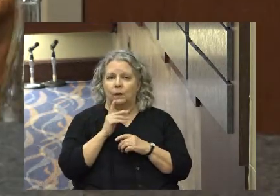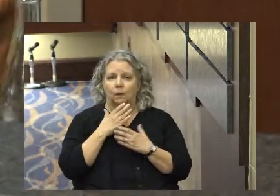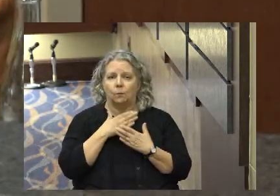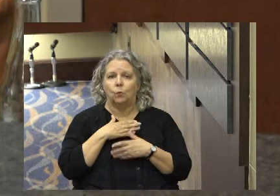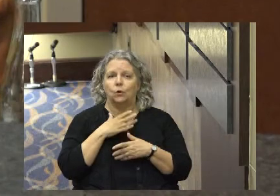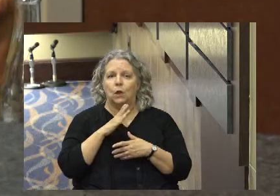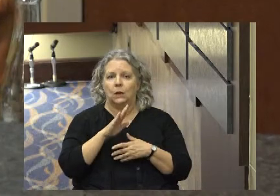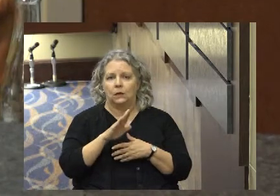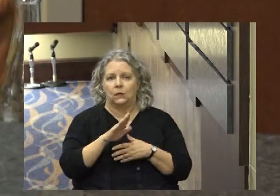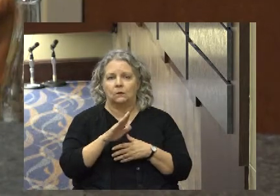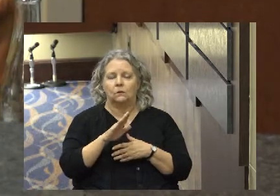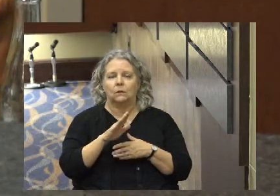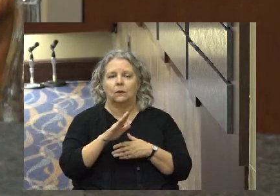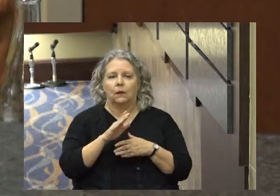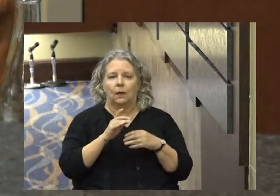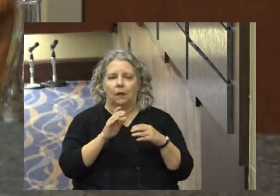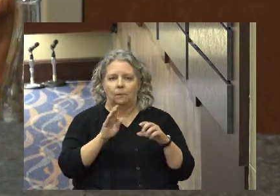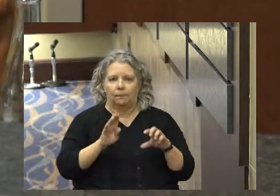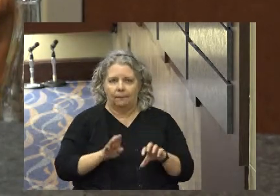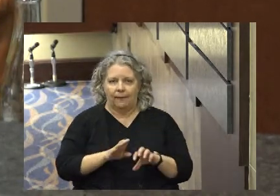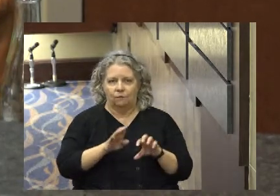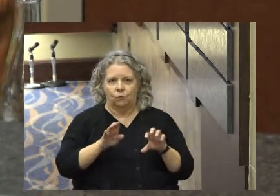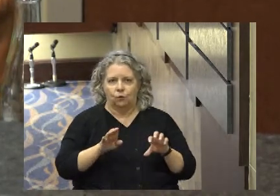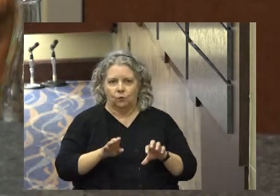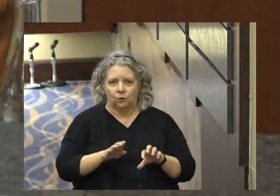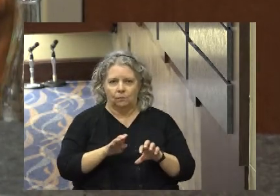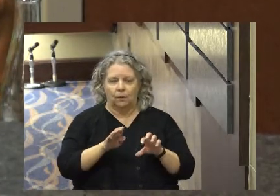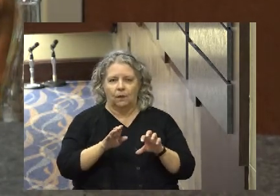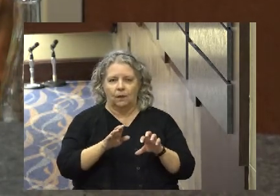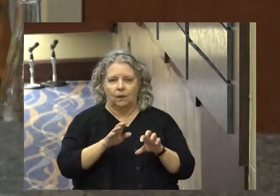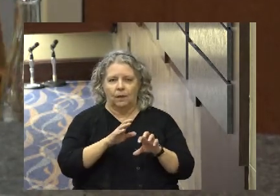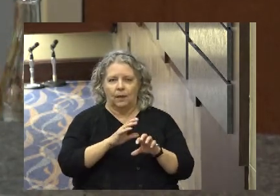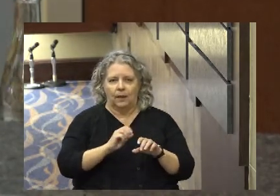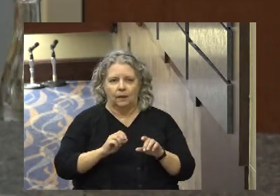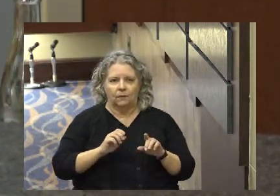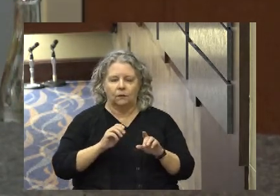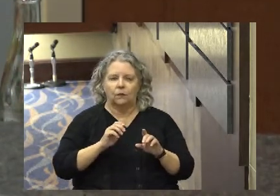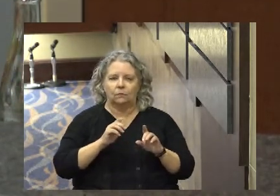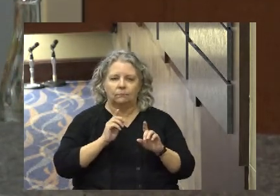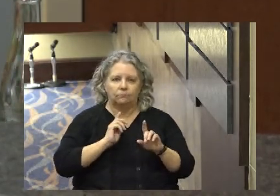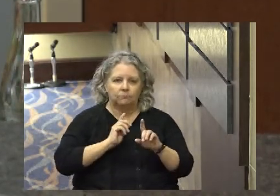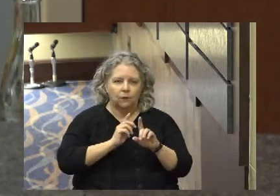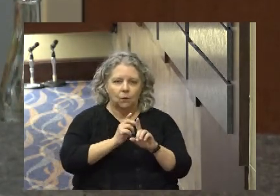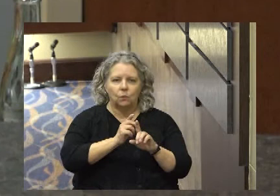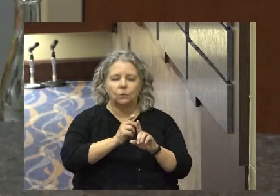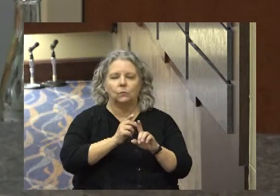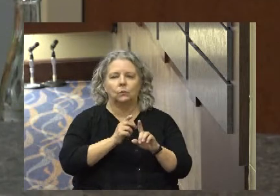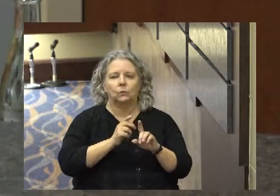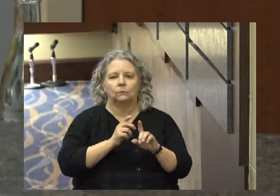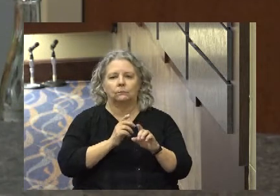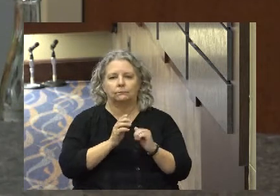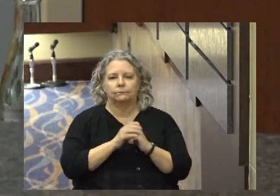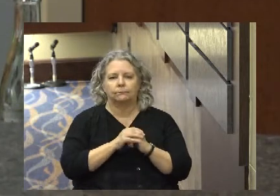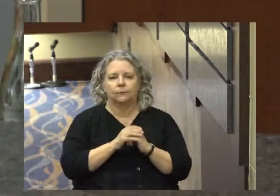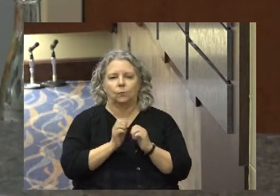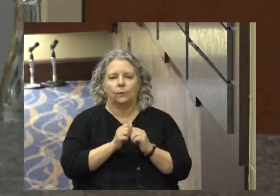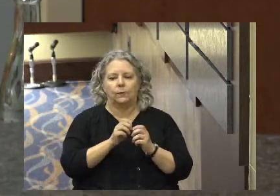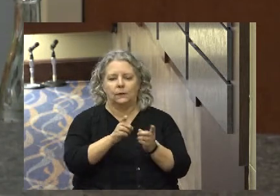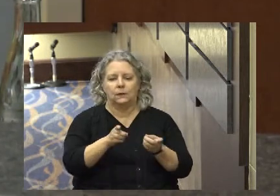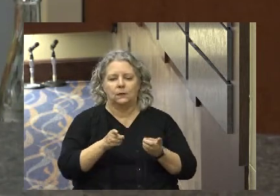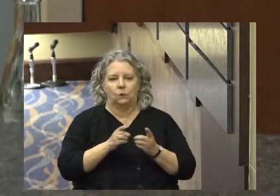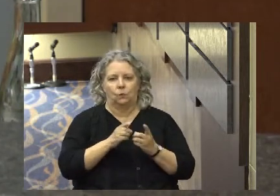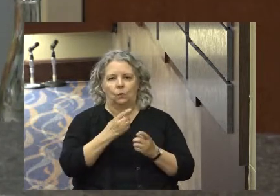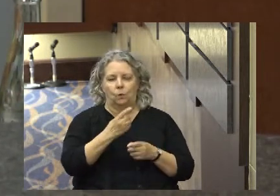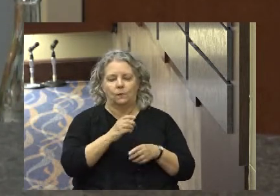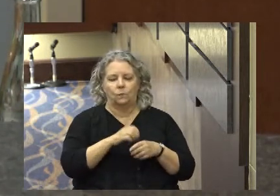and intentionality that is being addressed in District 1 with the neighborhood